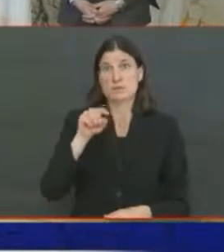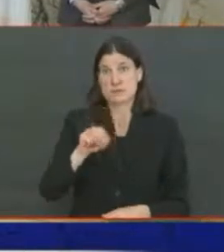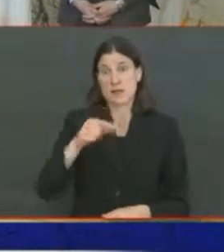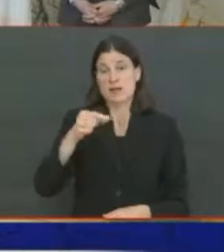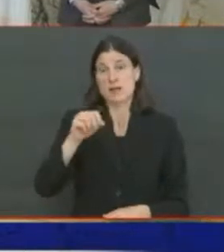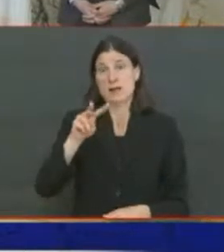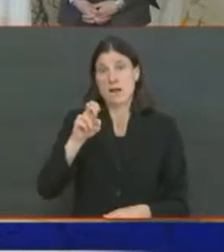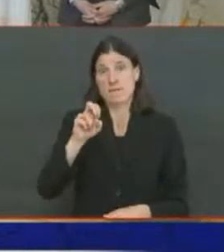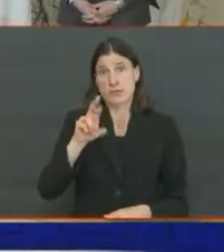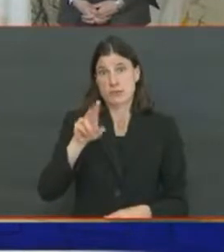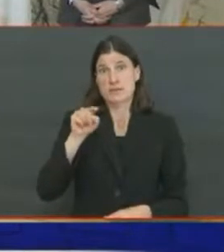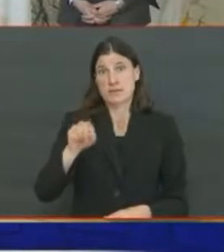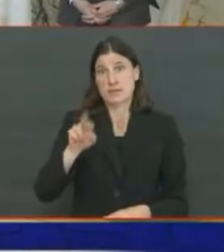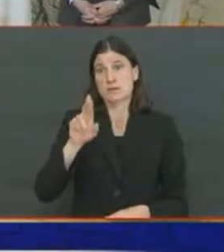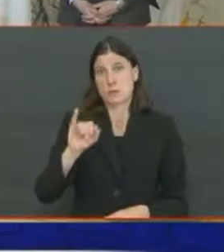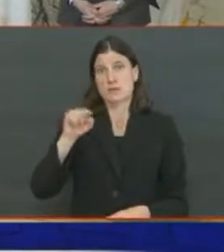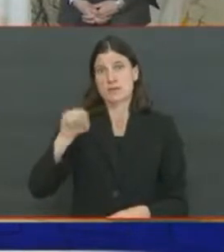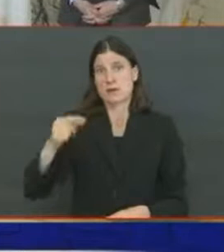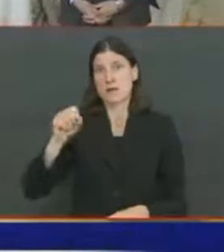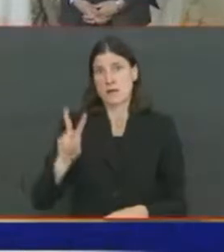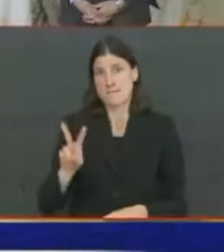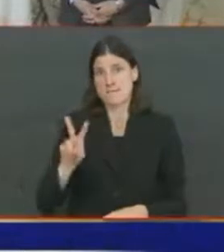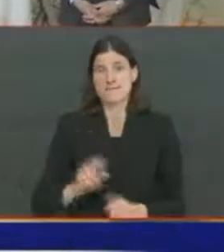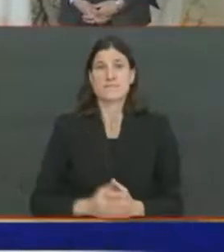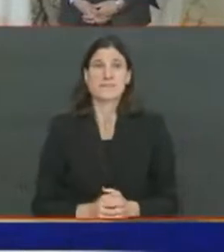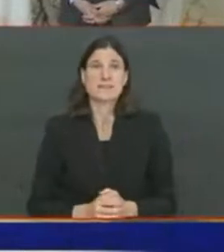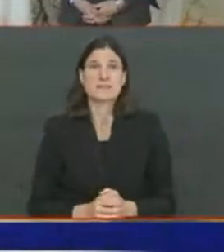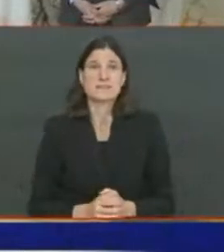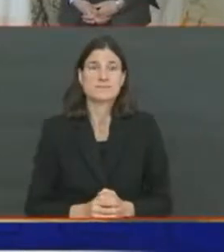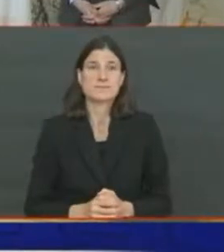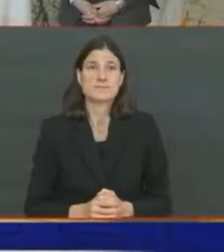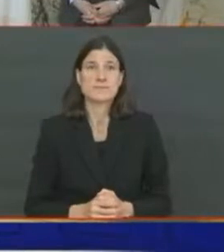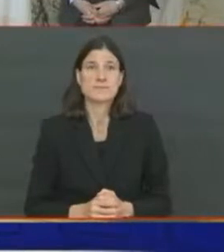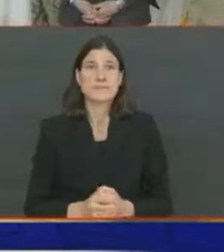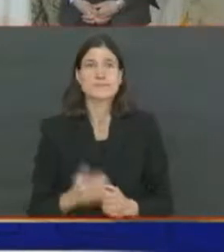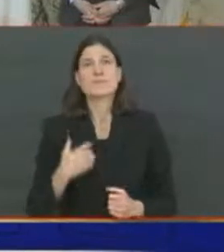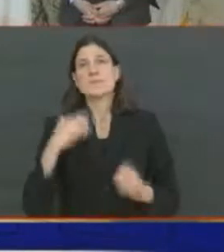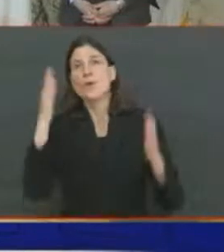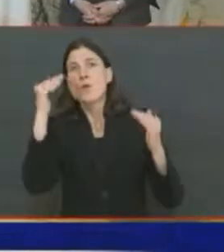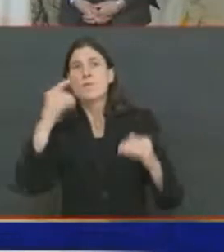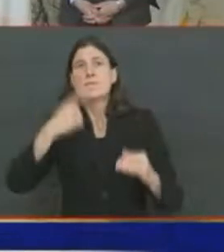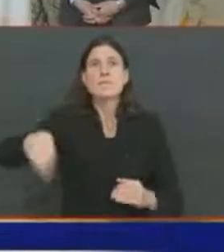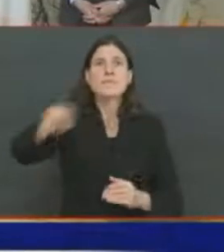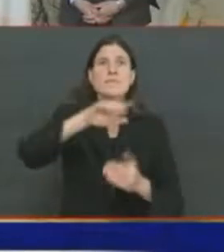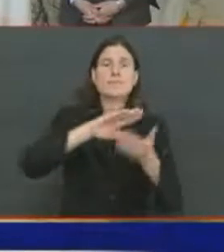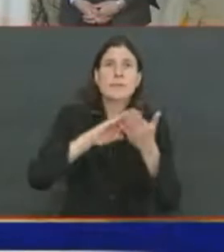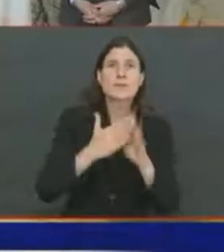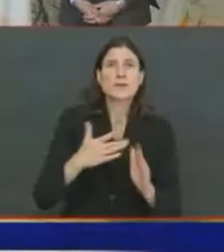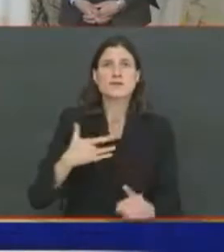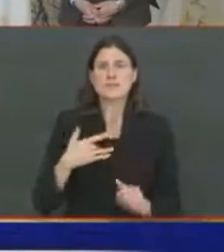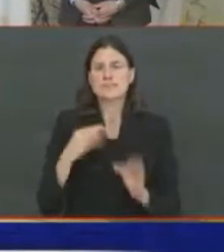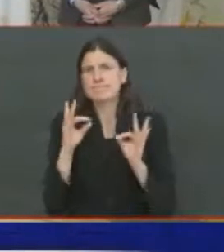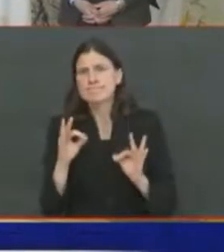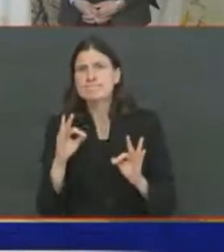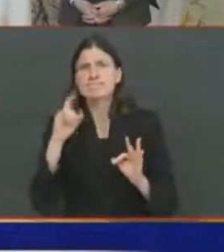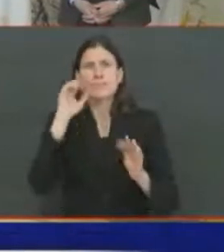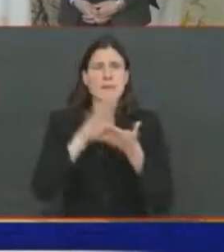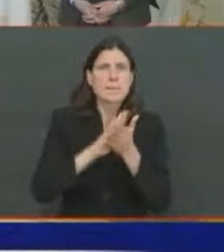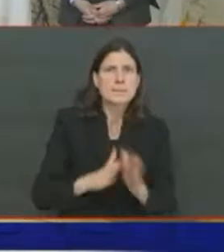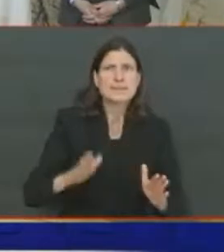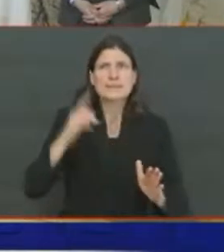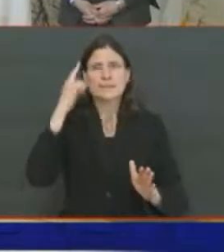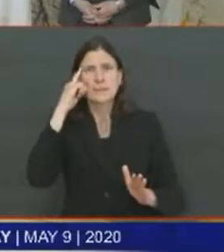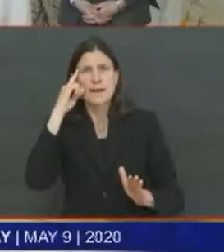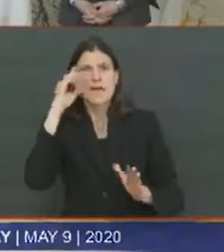if not relaxed, at least a bit more peaceful, knowing that we have a plan and you can keep yourselves informed. We'll begin